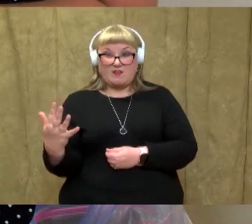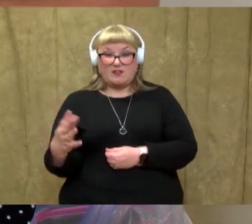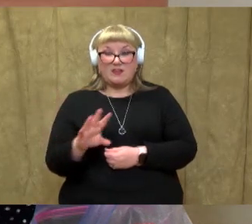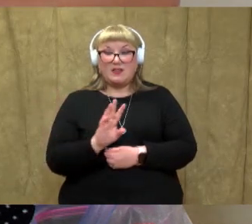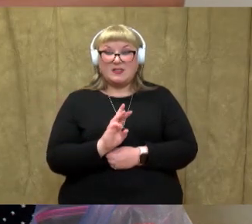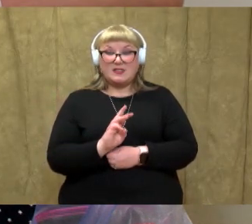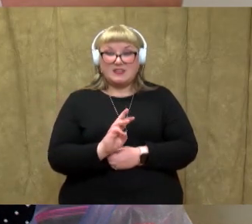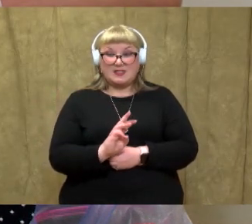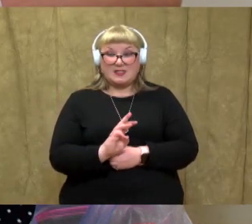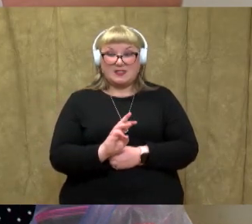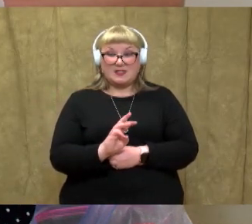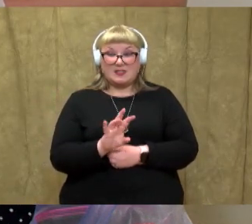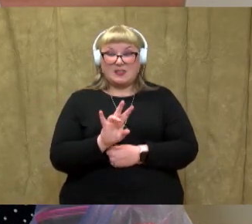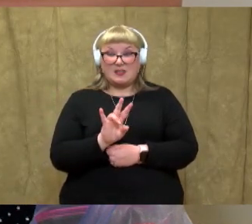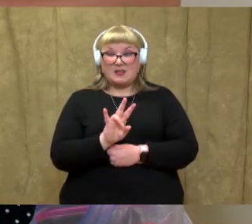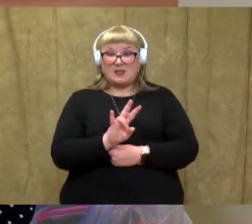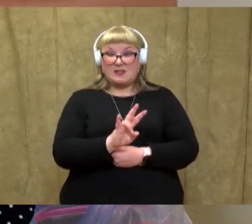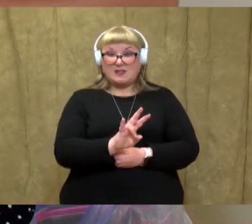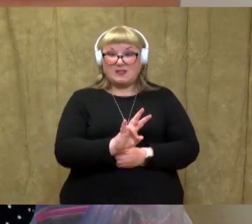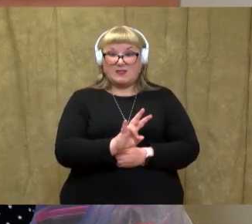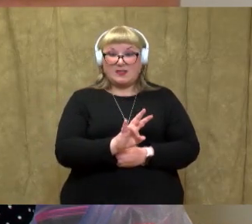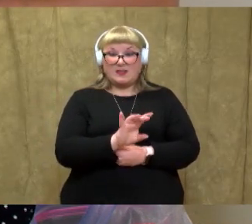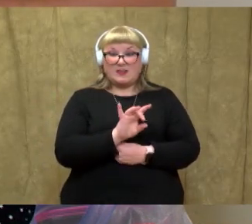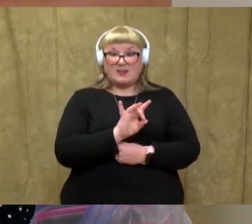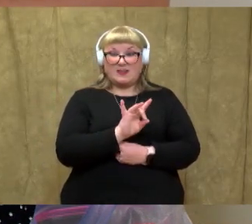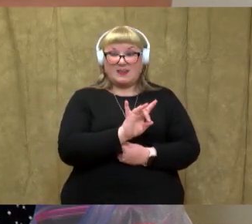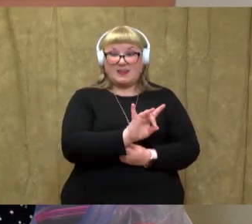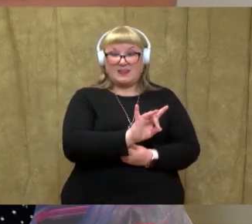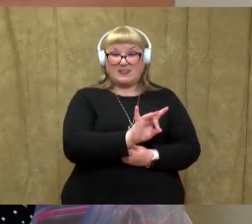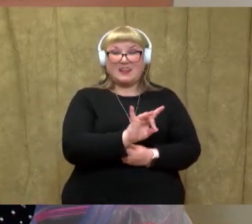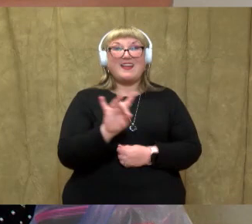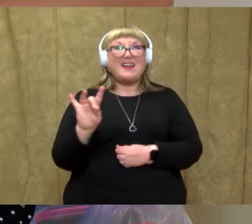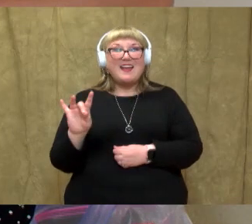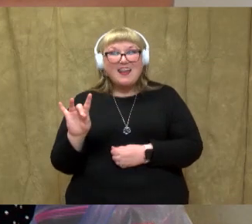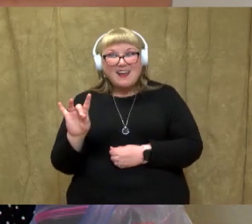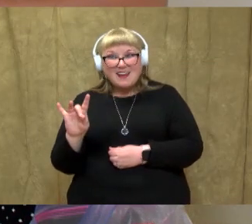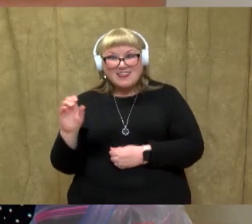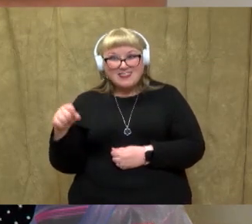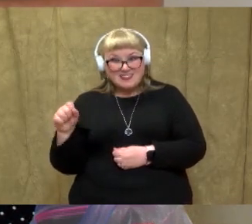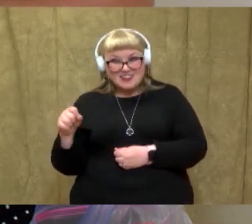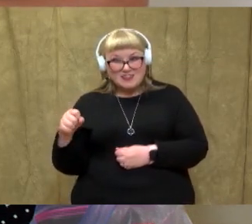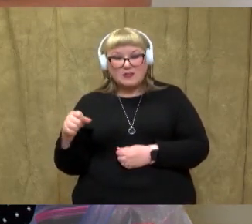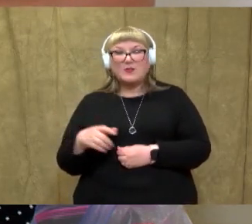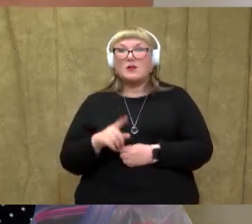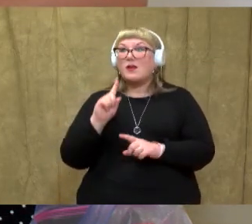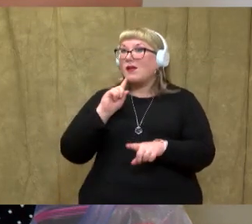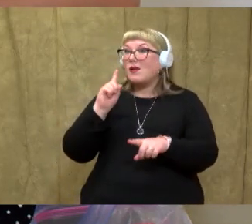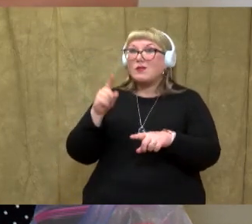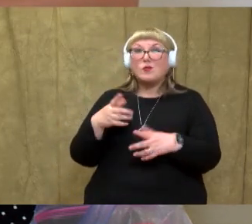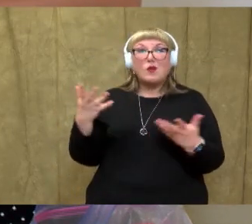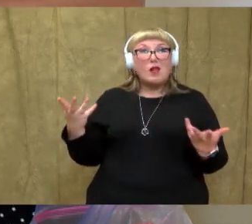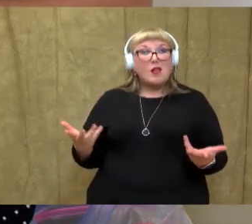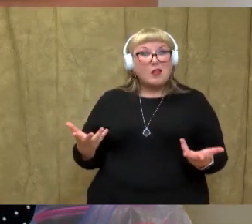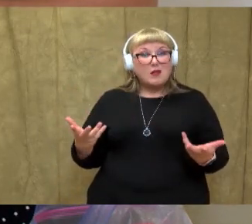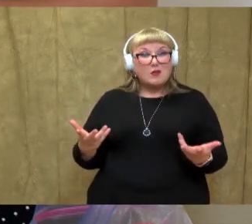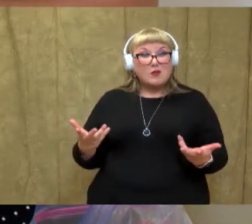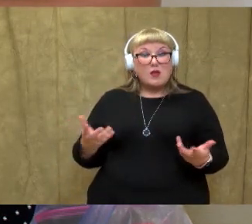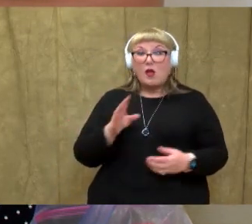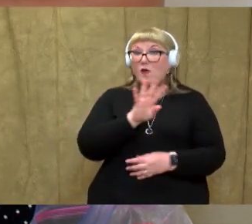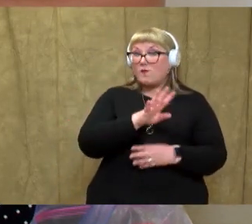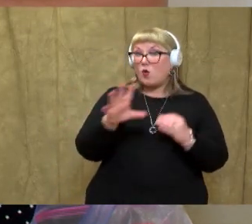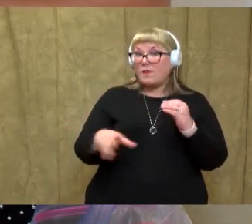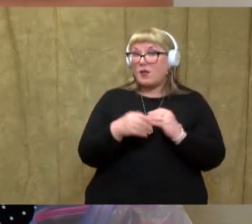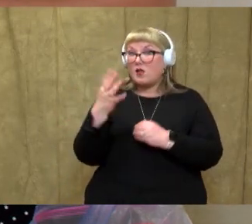5, 6, 7, 8. So our answer to our problem 4 plus